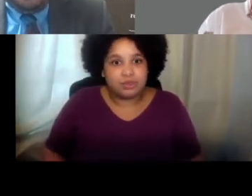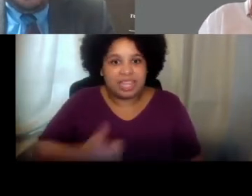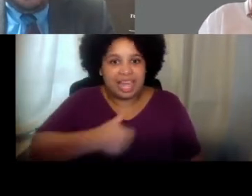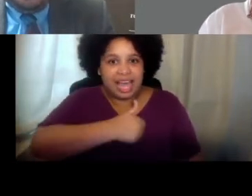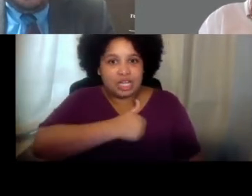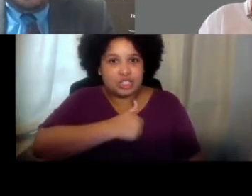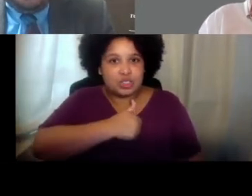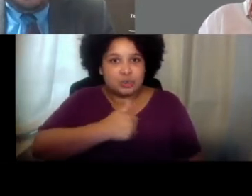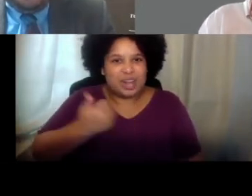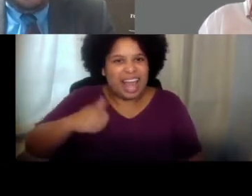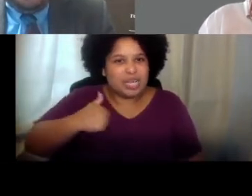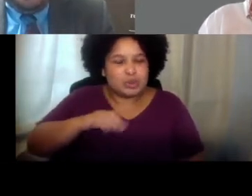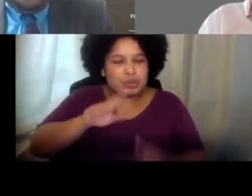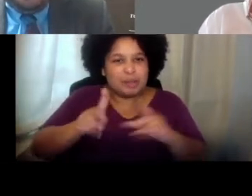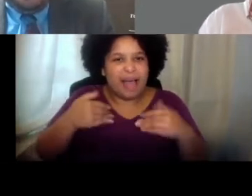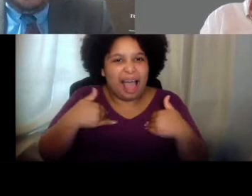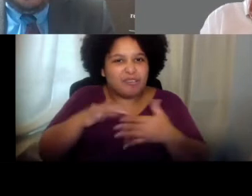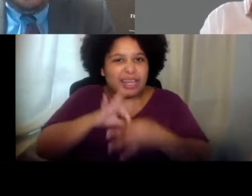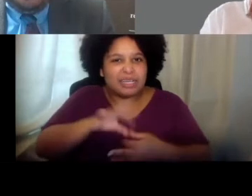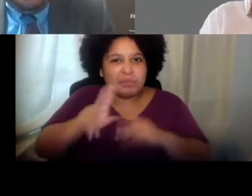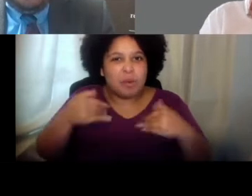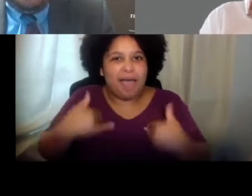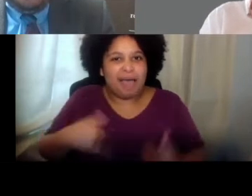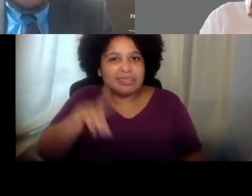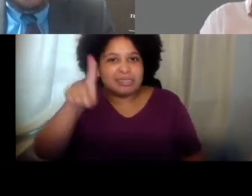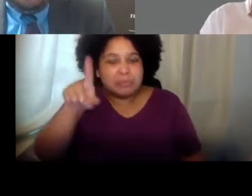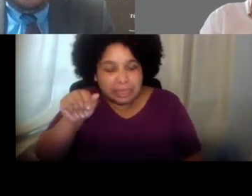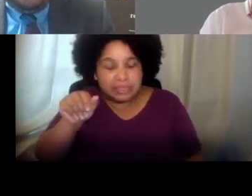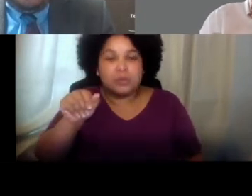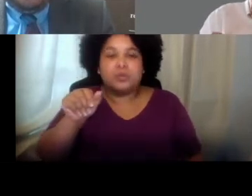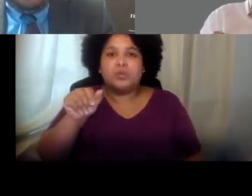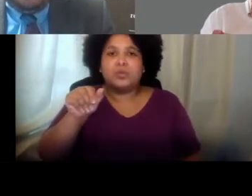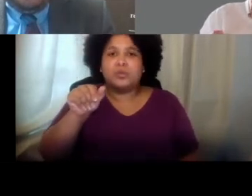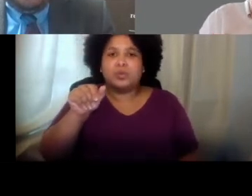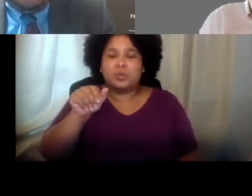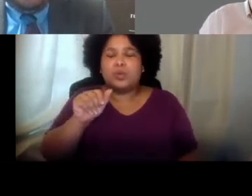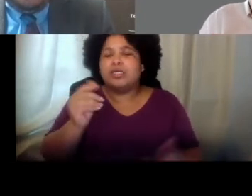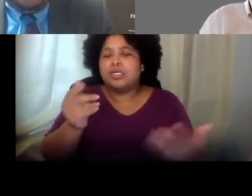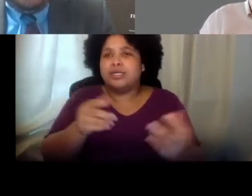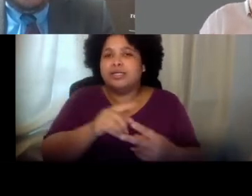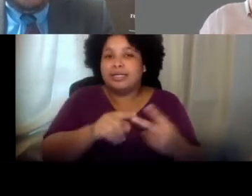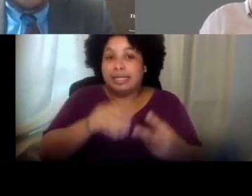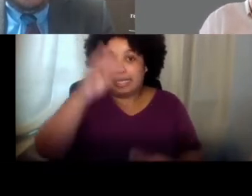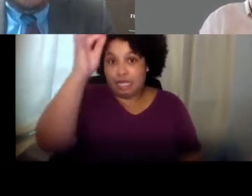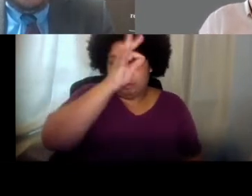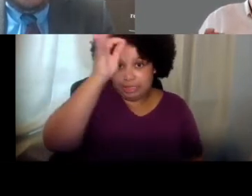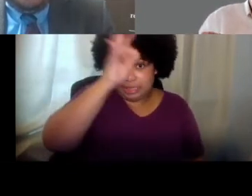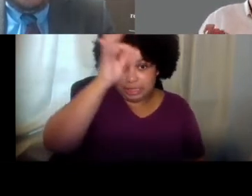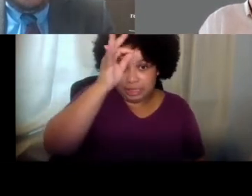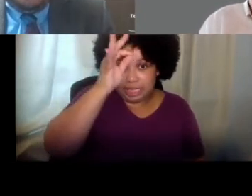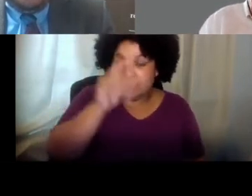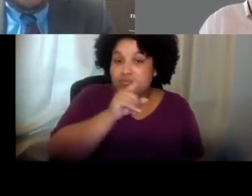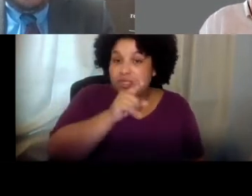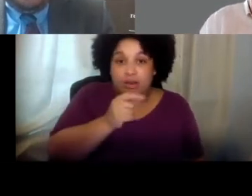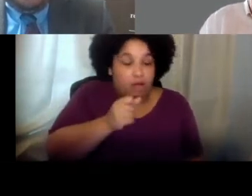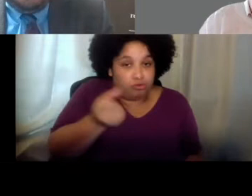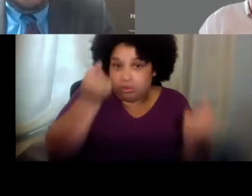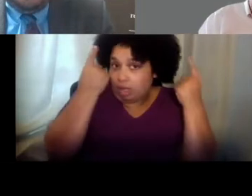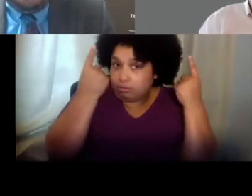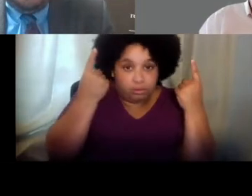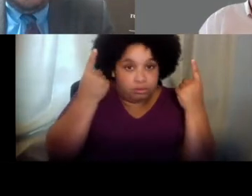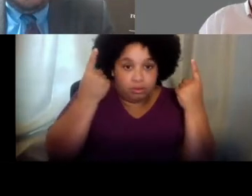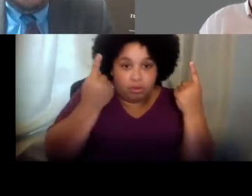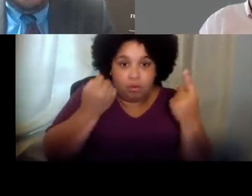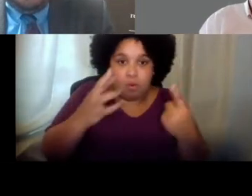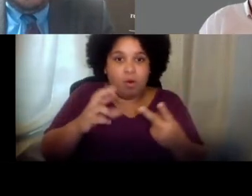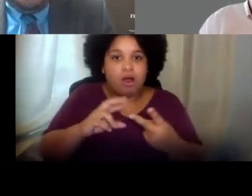that people have towards people with disabilities is either ignorance, they just don't understand, or they